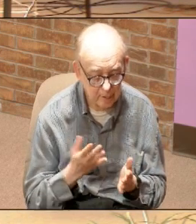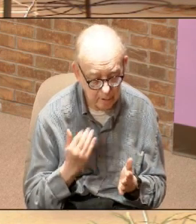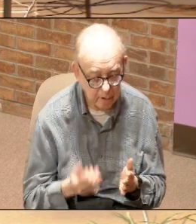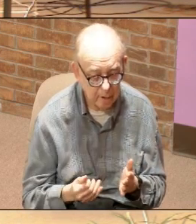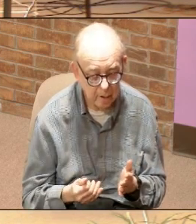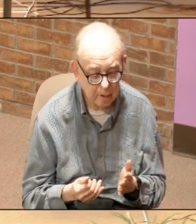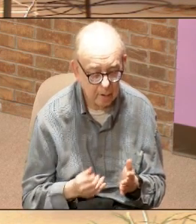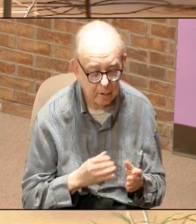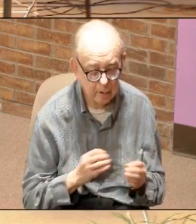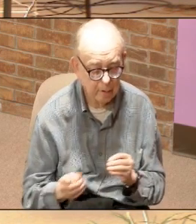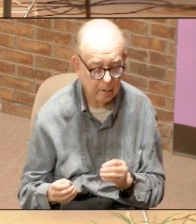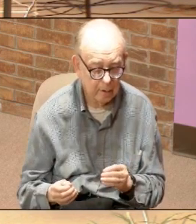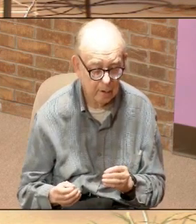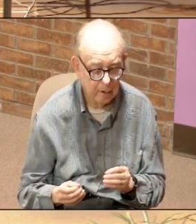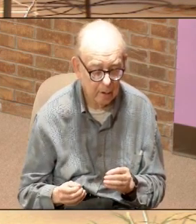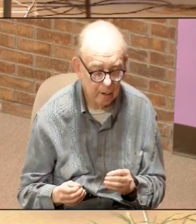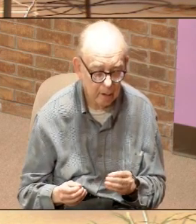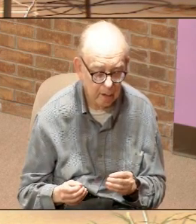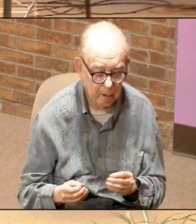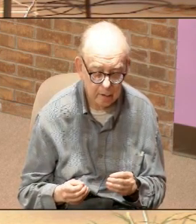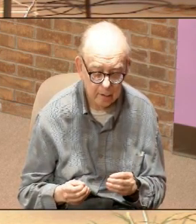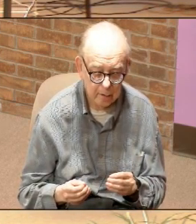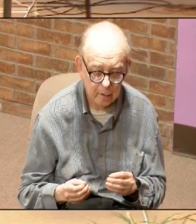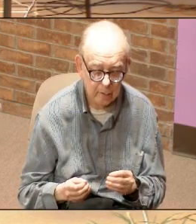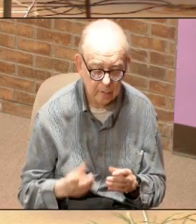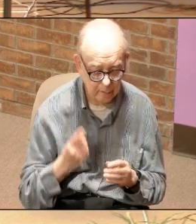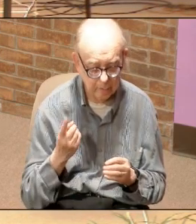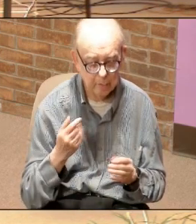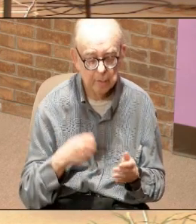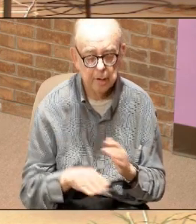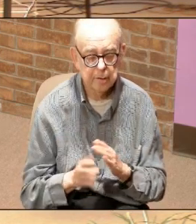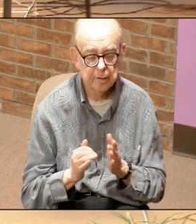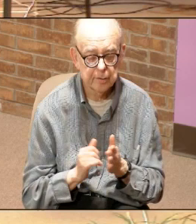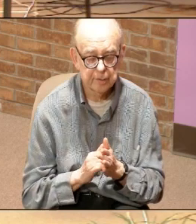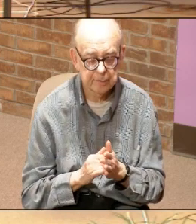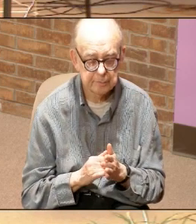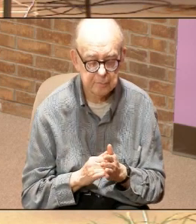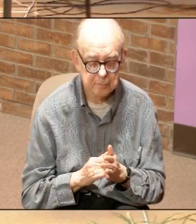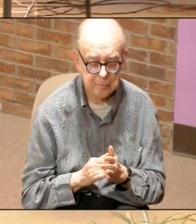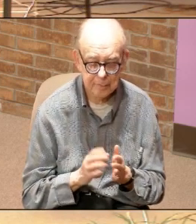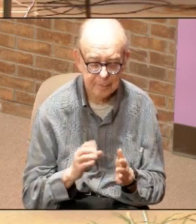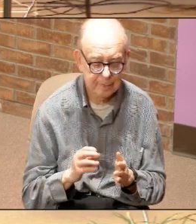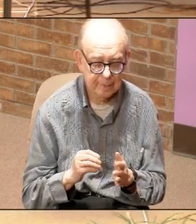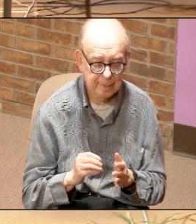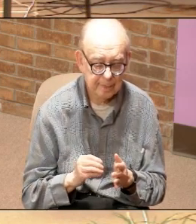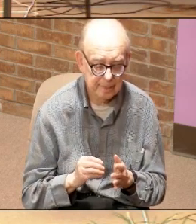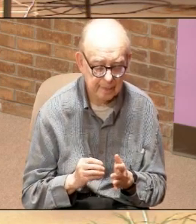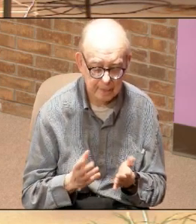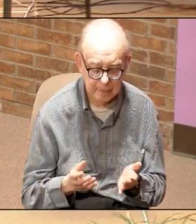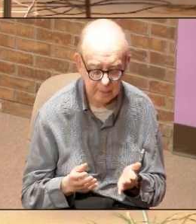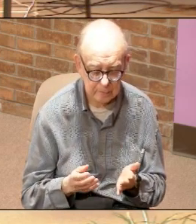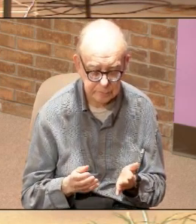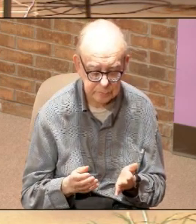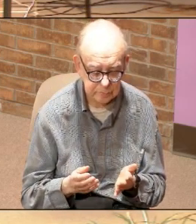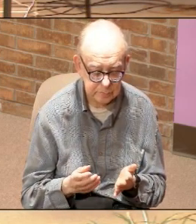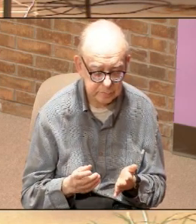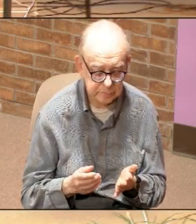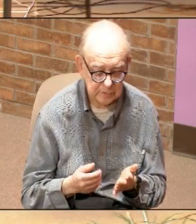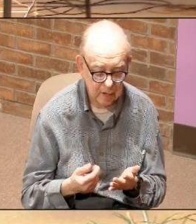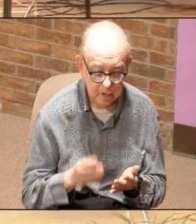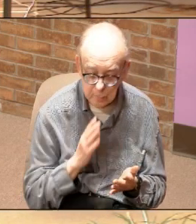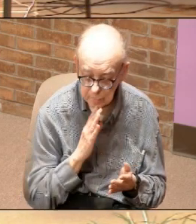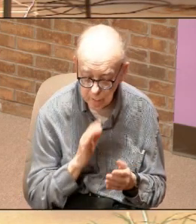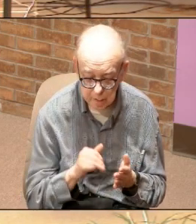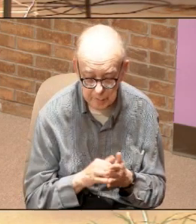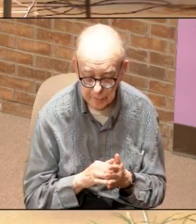Because you're really putting a lot of thought into this, and this isn't what I'm going to talk